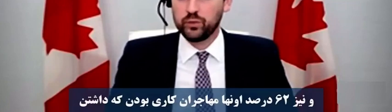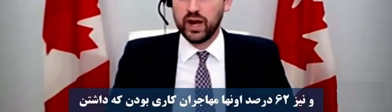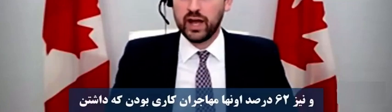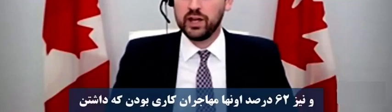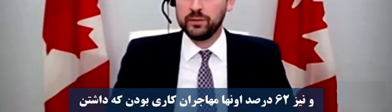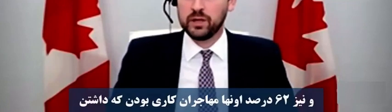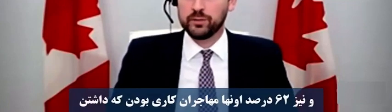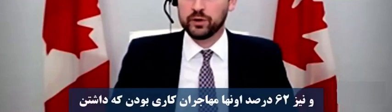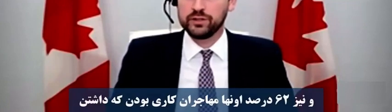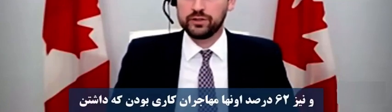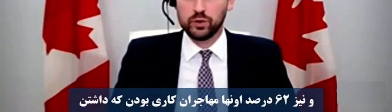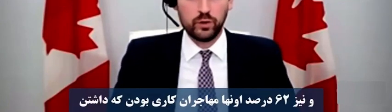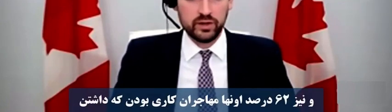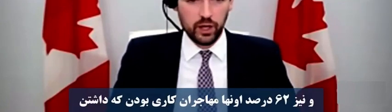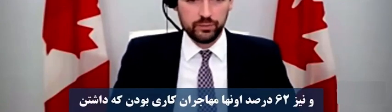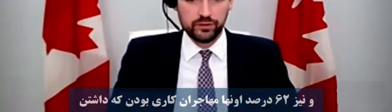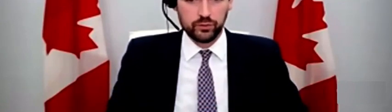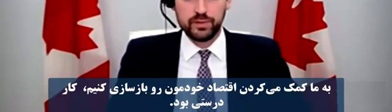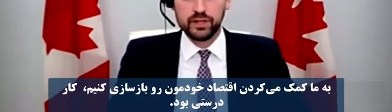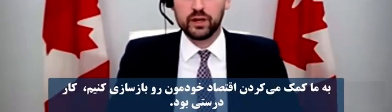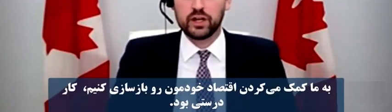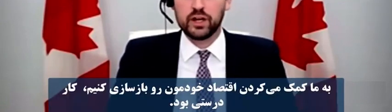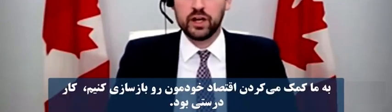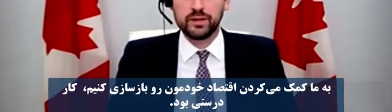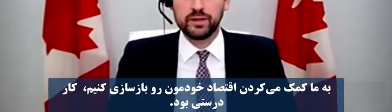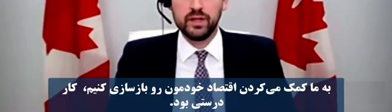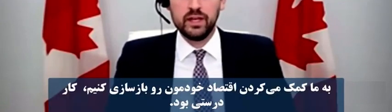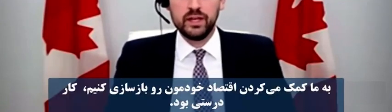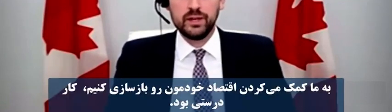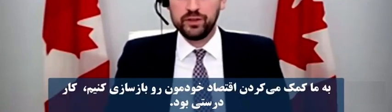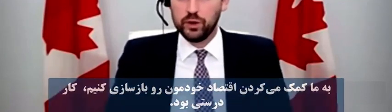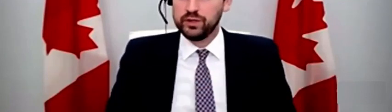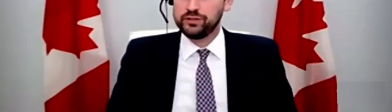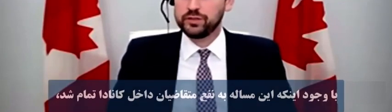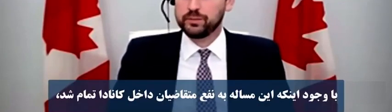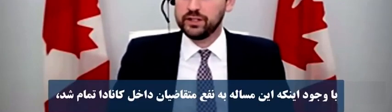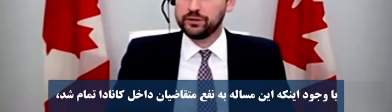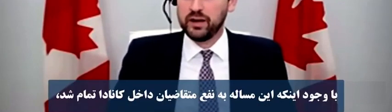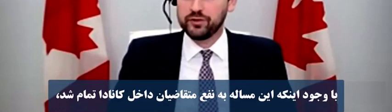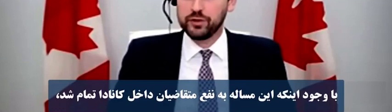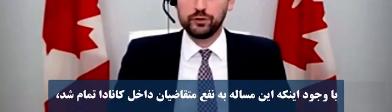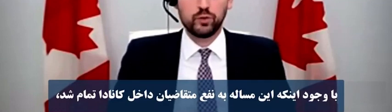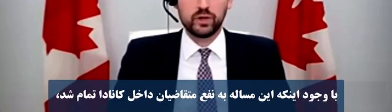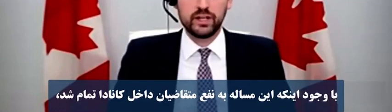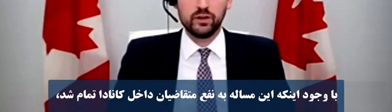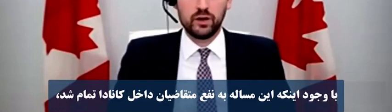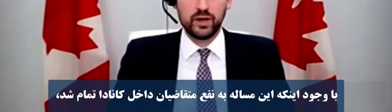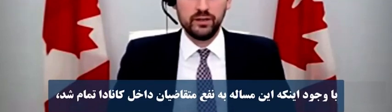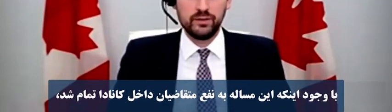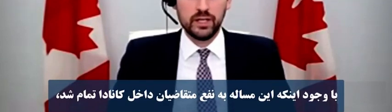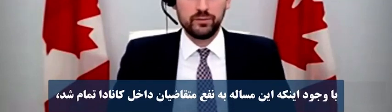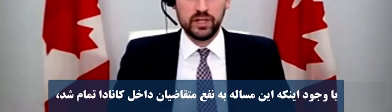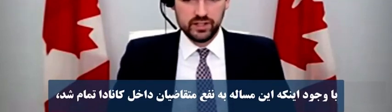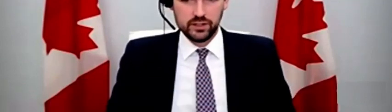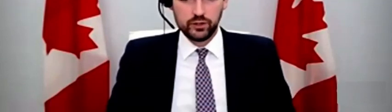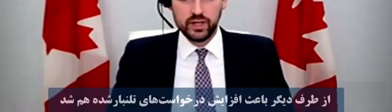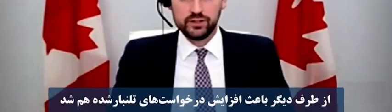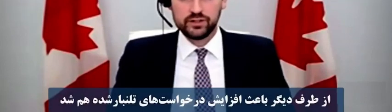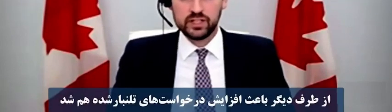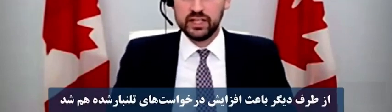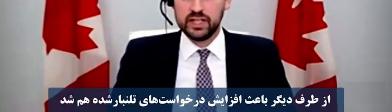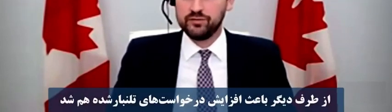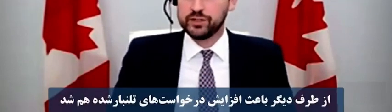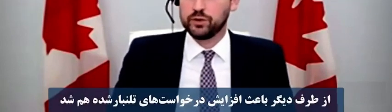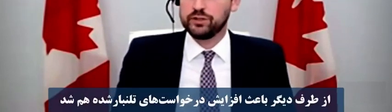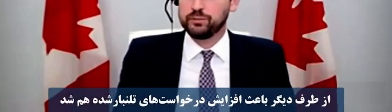and 62% were economic immigrants who are going to help us rebuild our economy. And though this is a bright spot for those who were here already, it